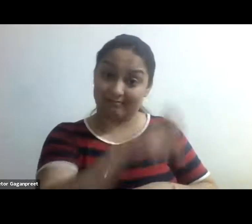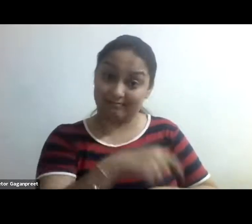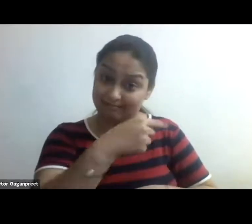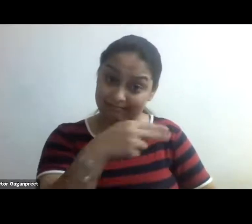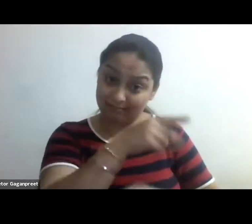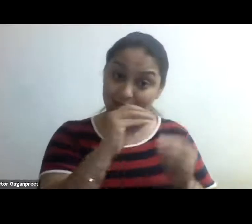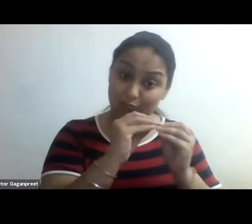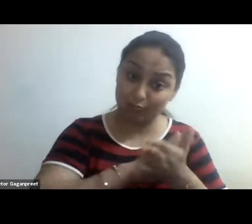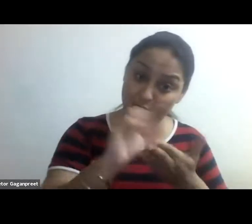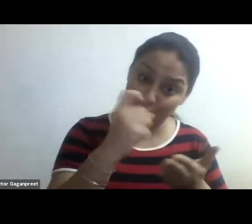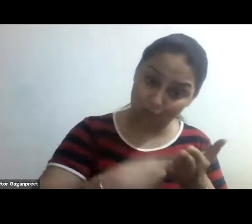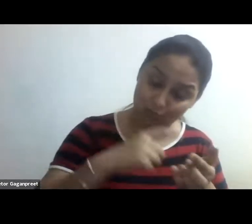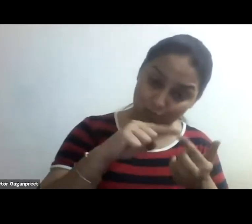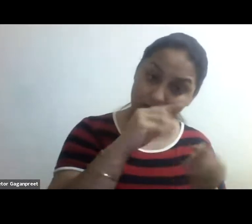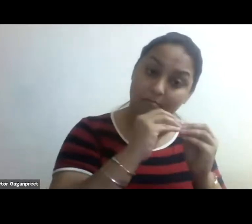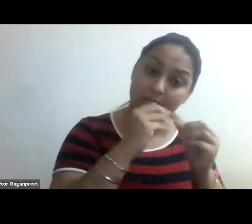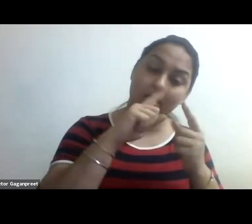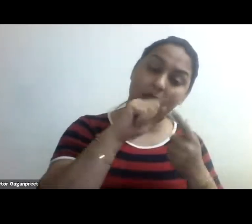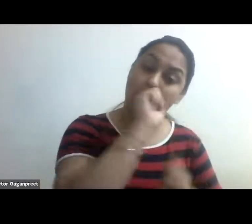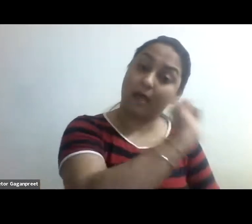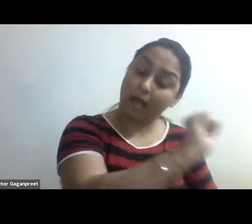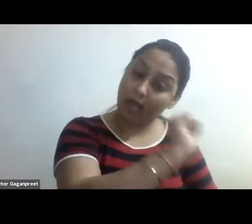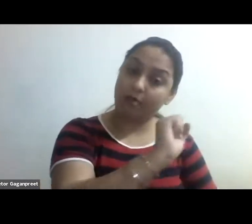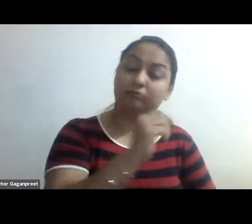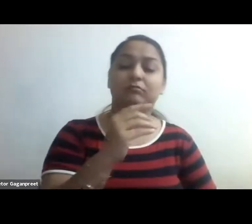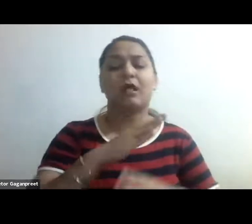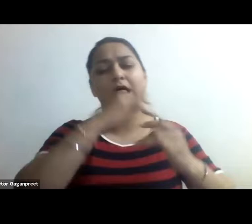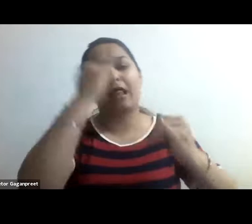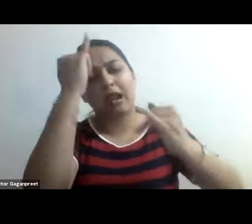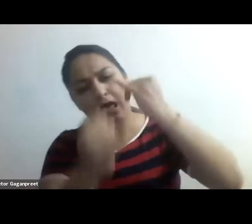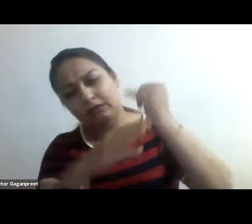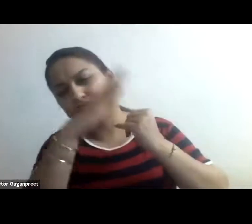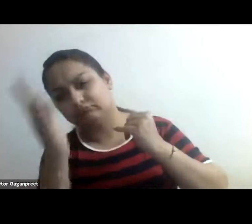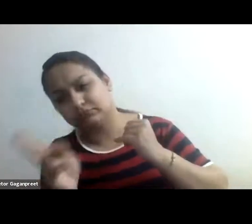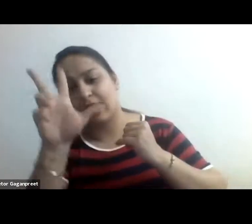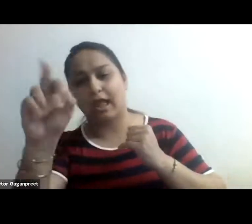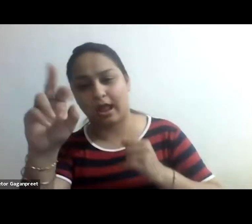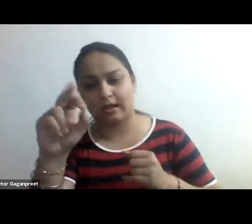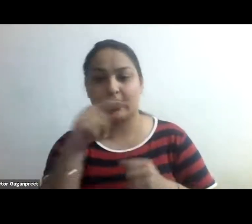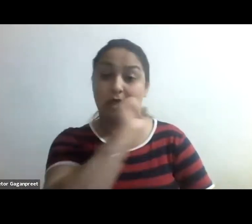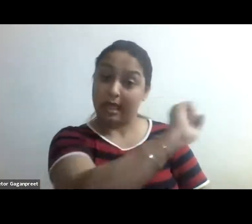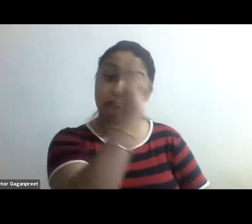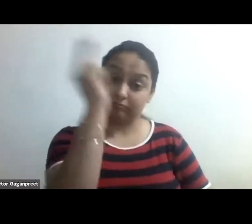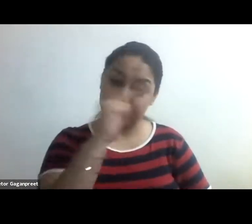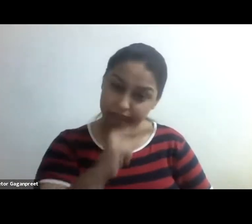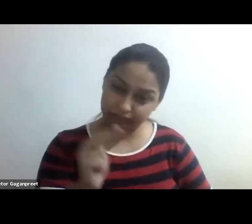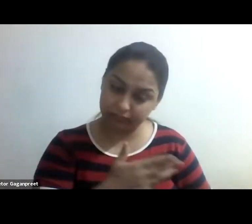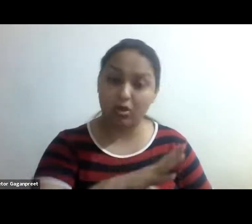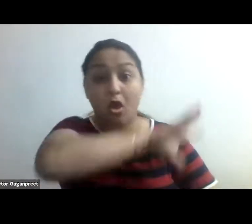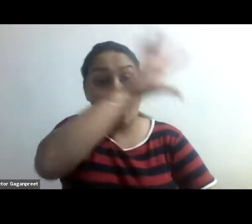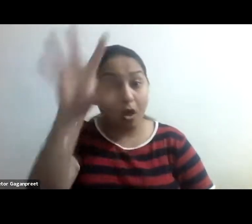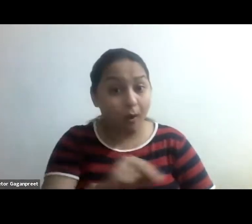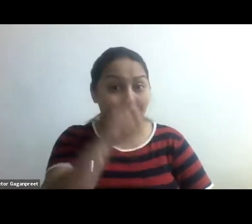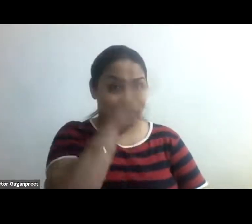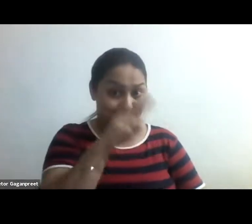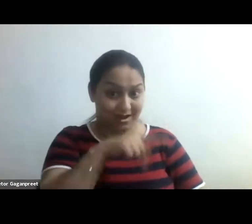at artworks from the late 80s and more recent works. All of the paintings that you'll see